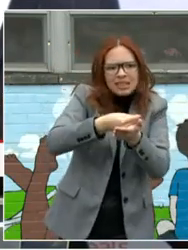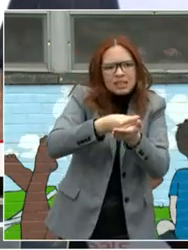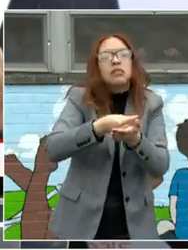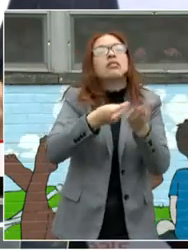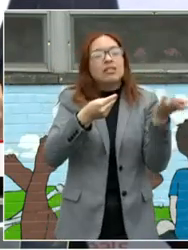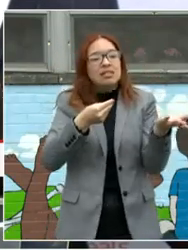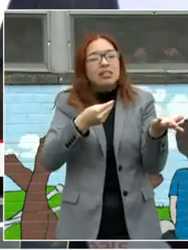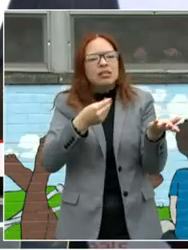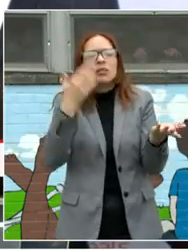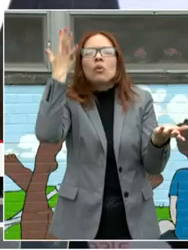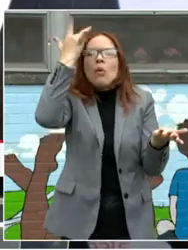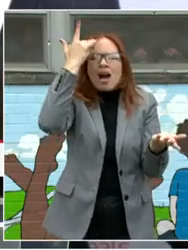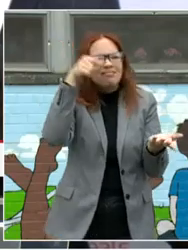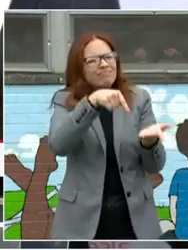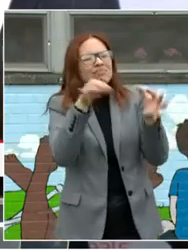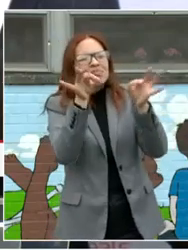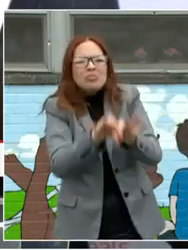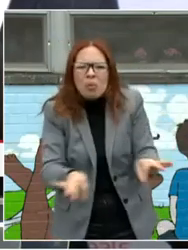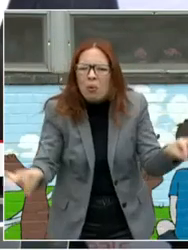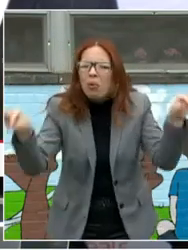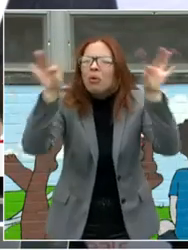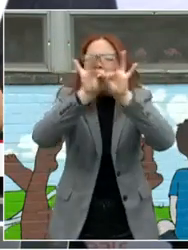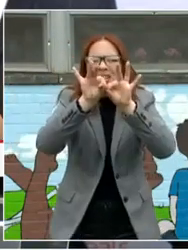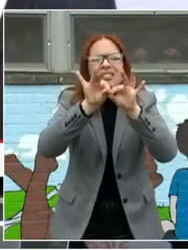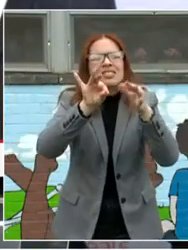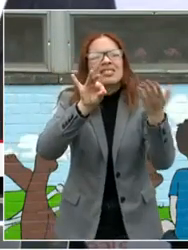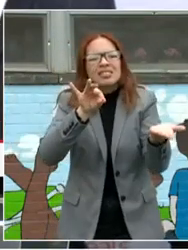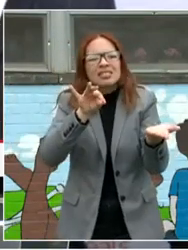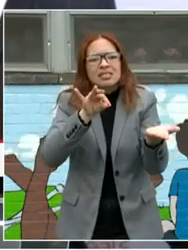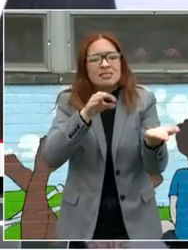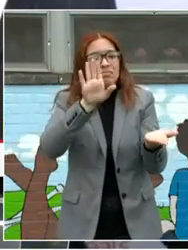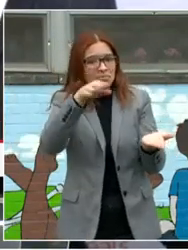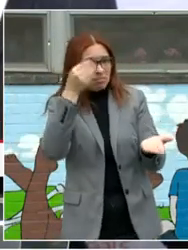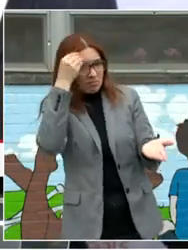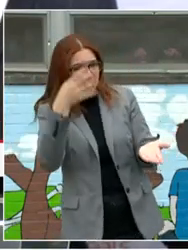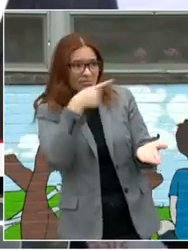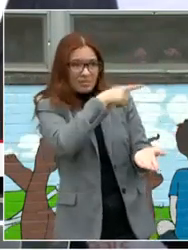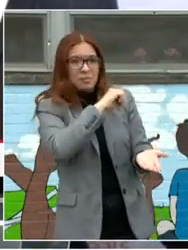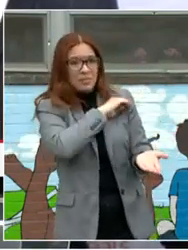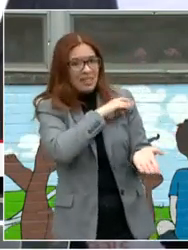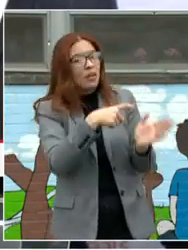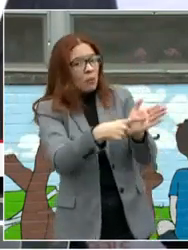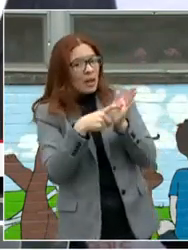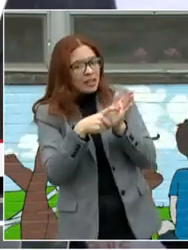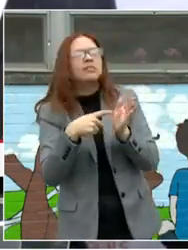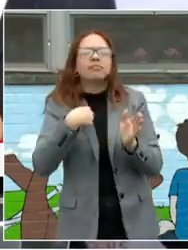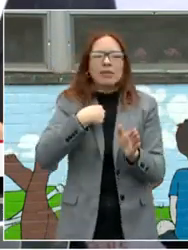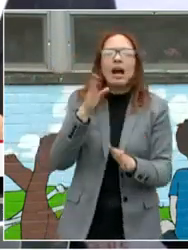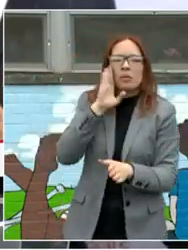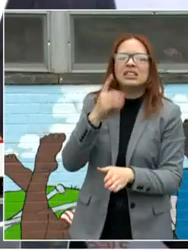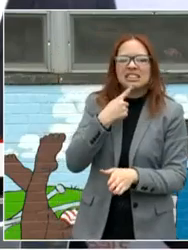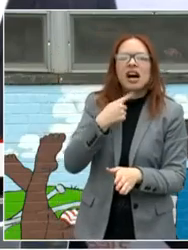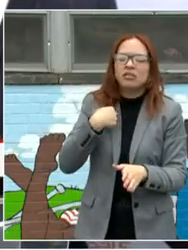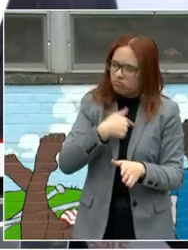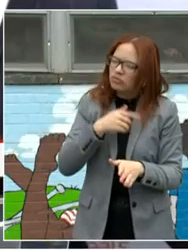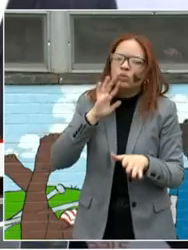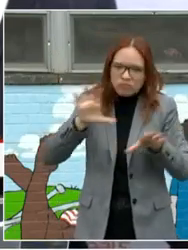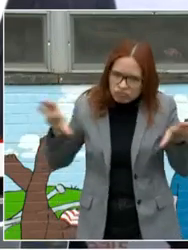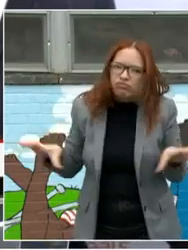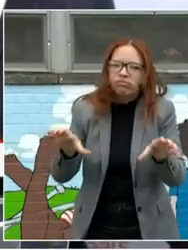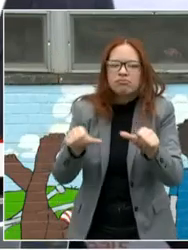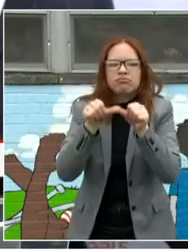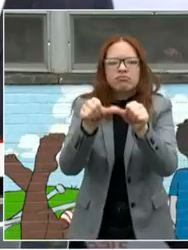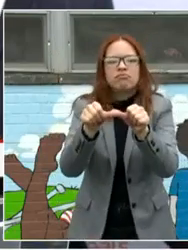significant charge, the mayor said demand, but I'll say charge, from Mayor Bowser that has continued to double down on